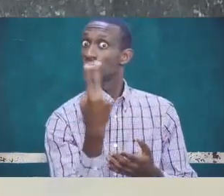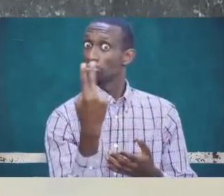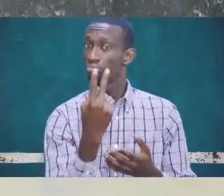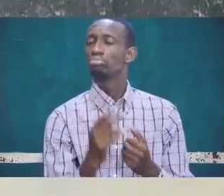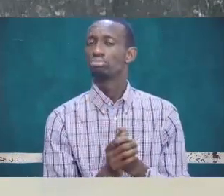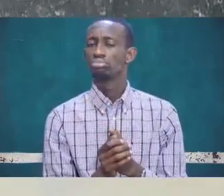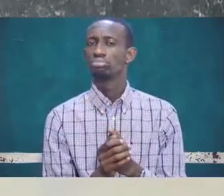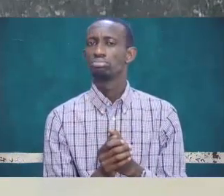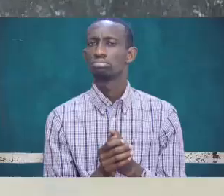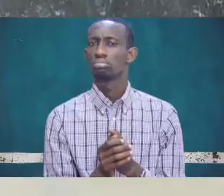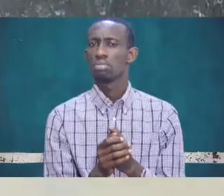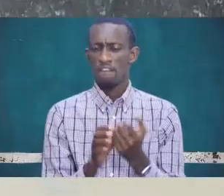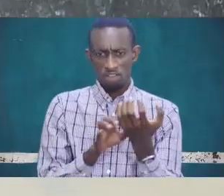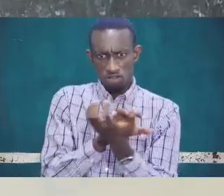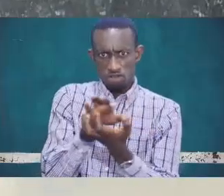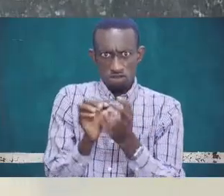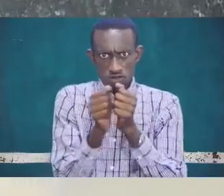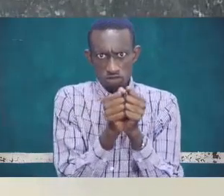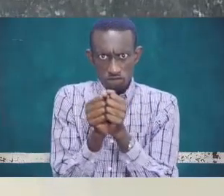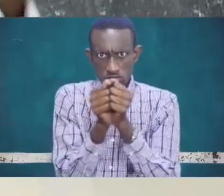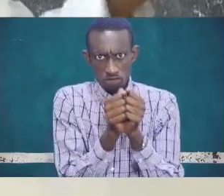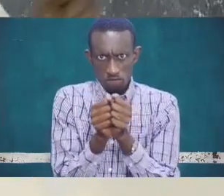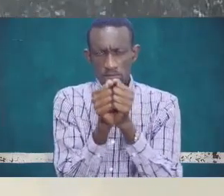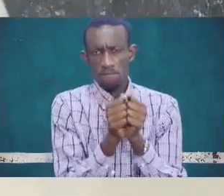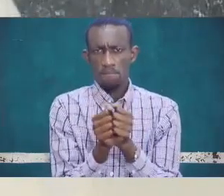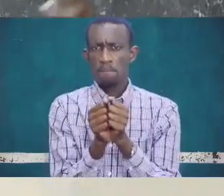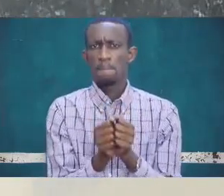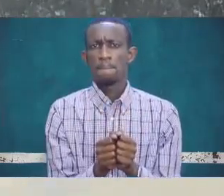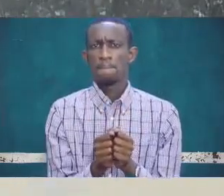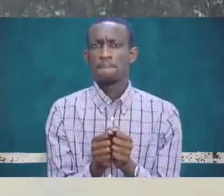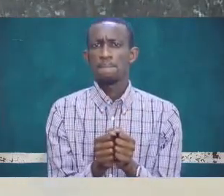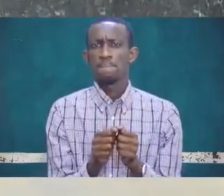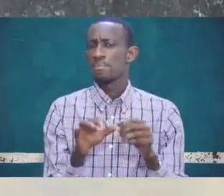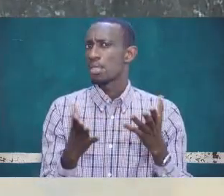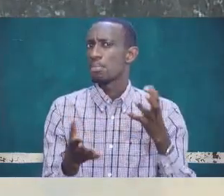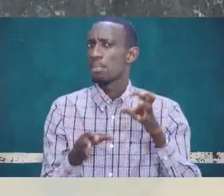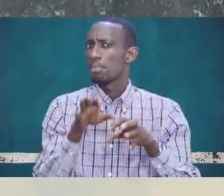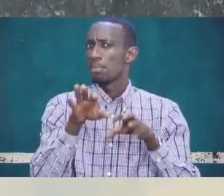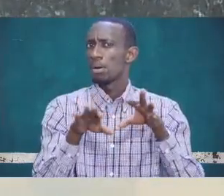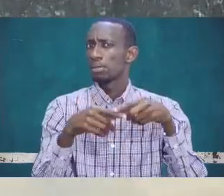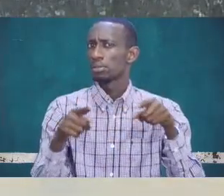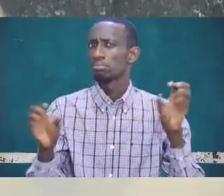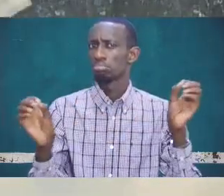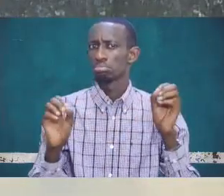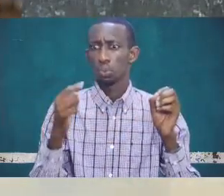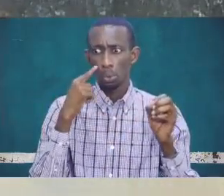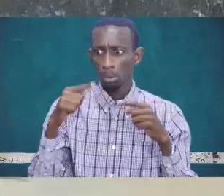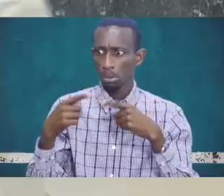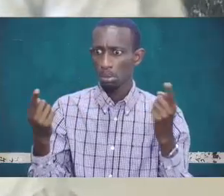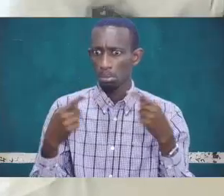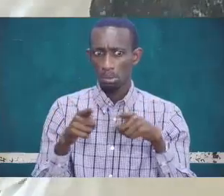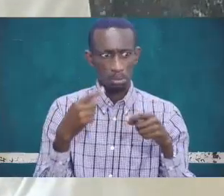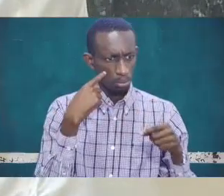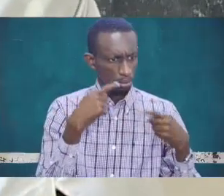are mixed together, or there is no any phase distinction. We used